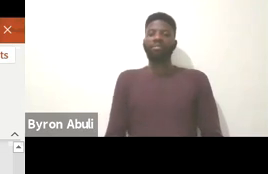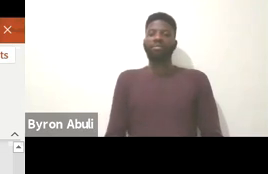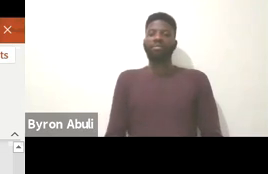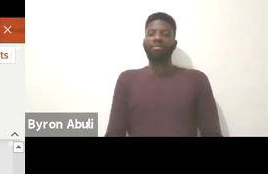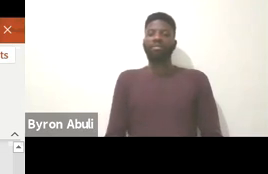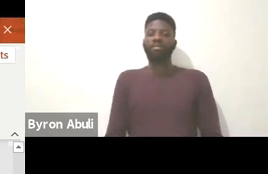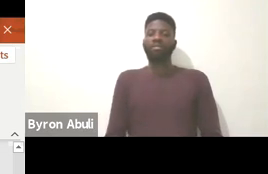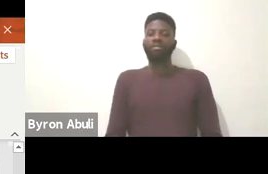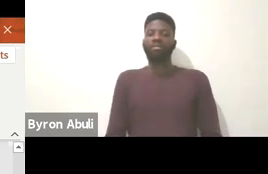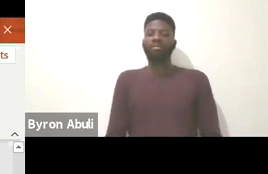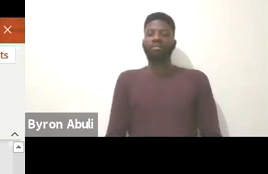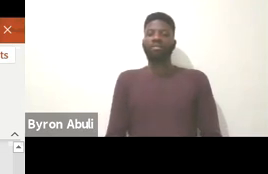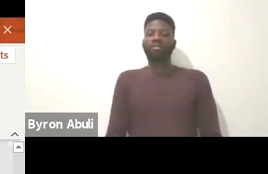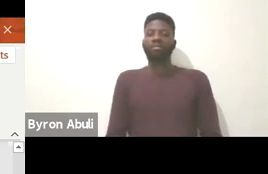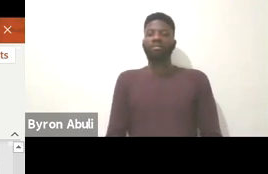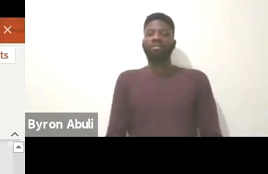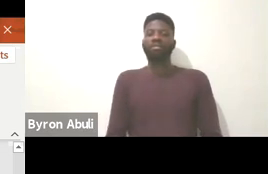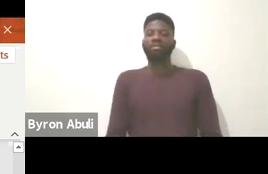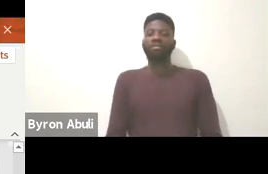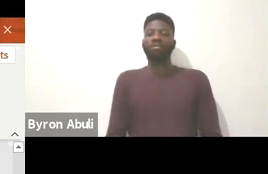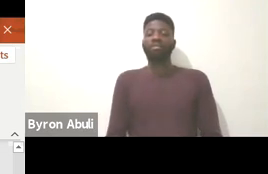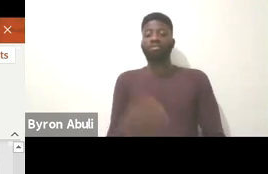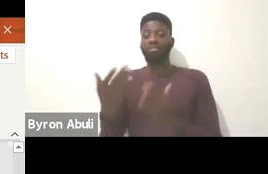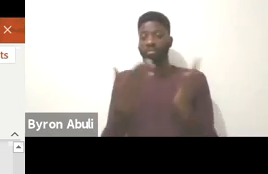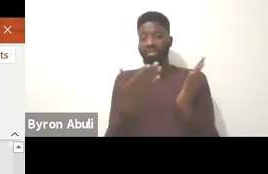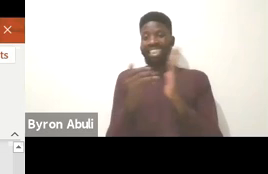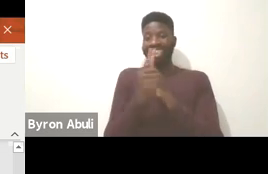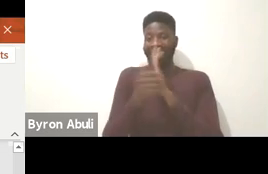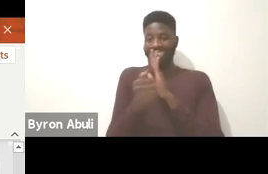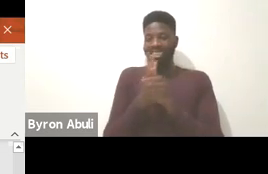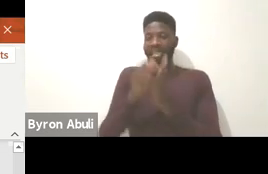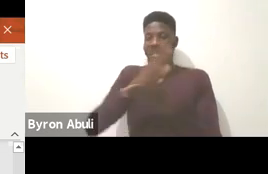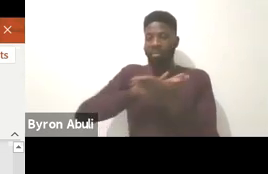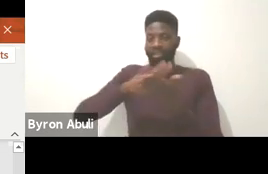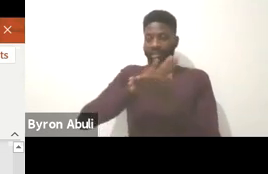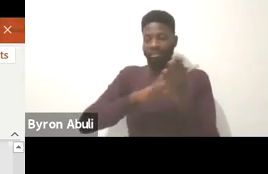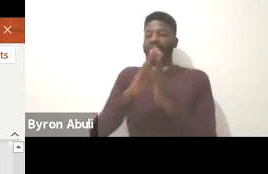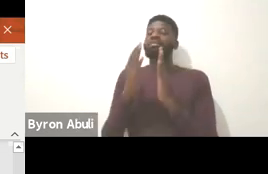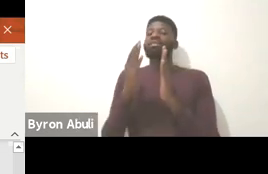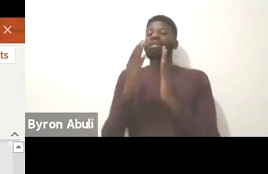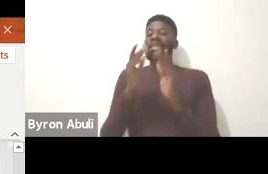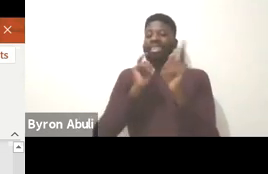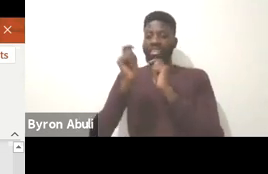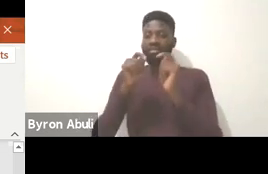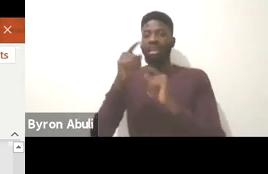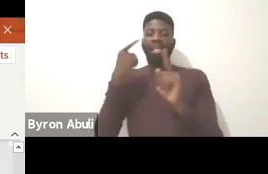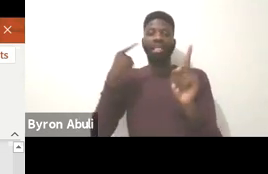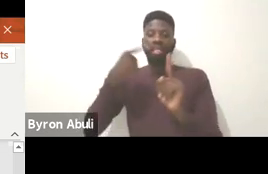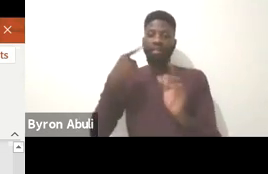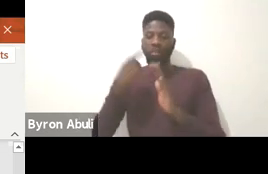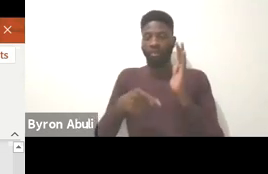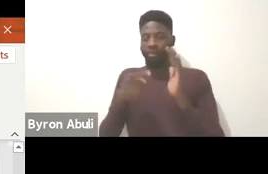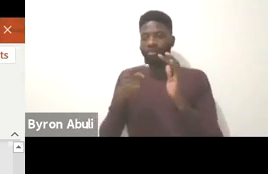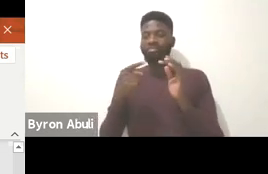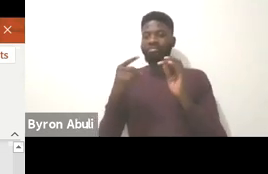We have competency-based or structured interviews. These kind of interviews are designed to test one or